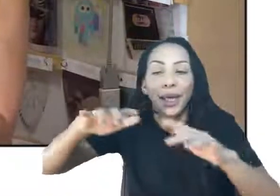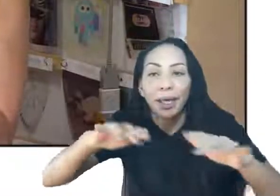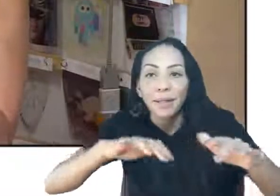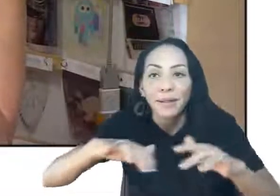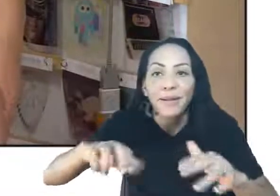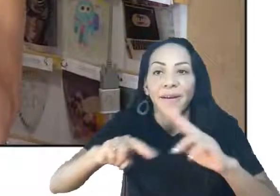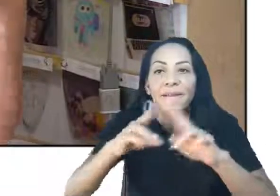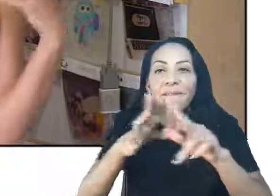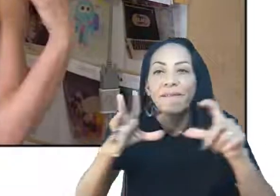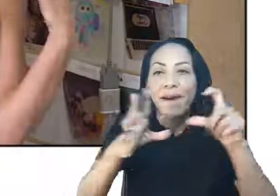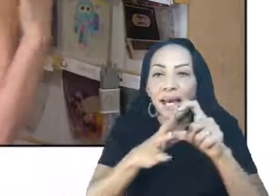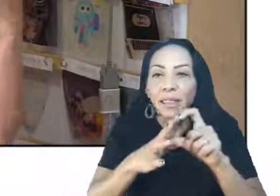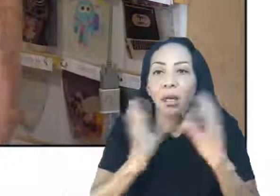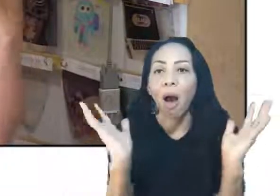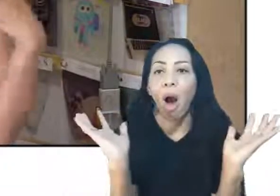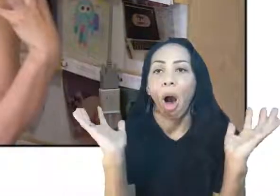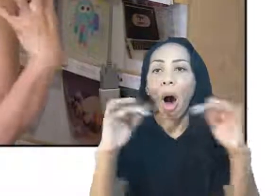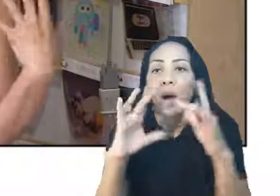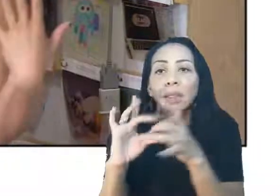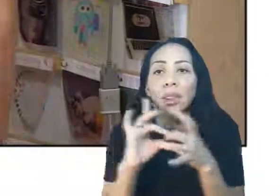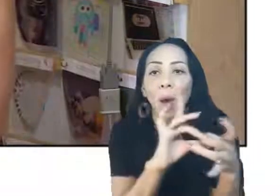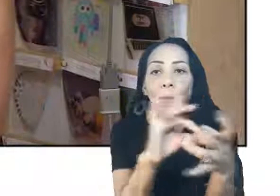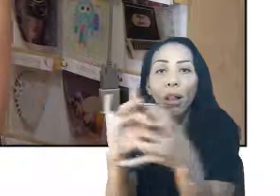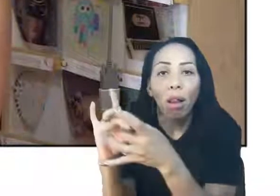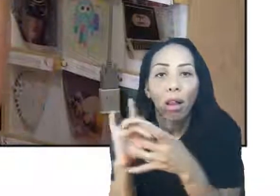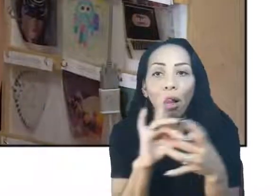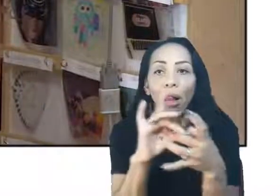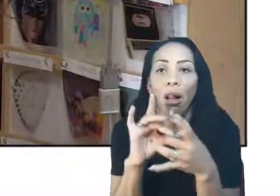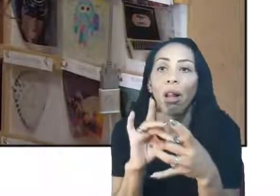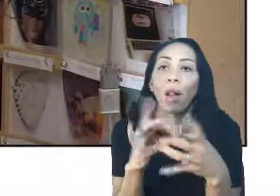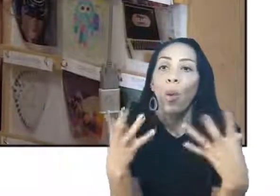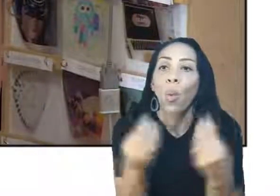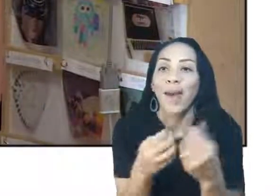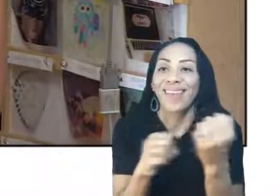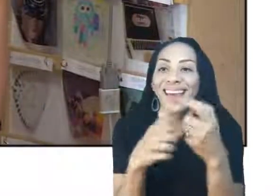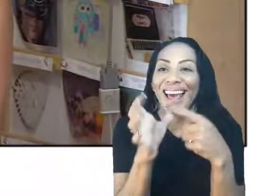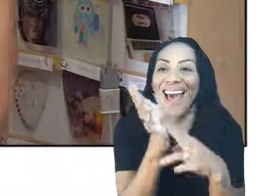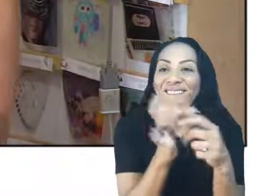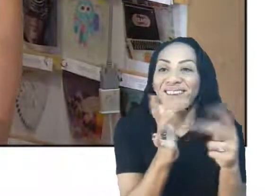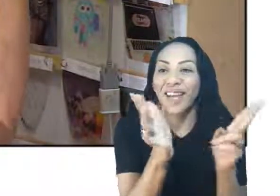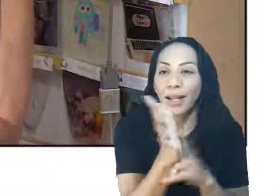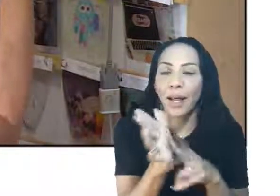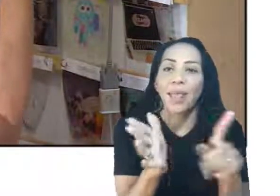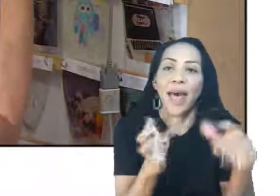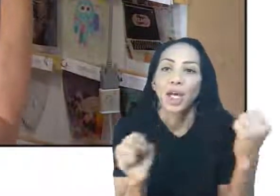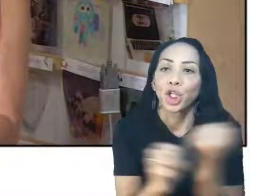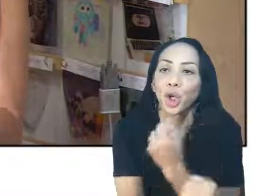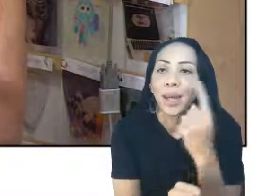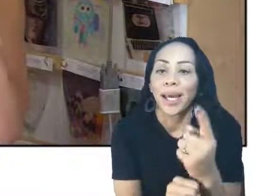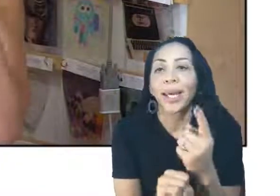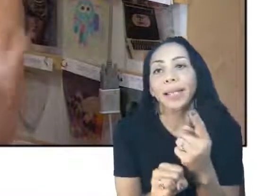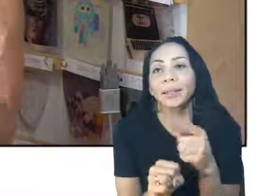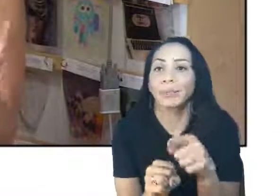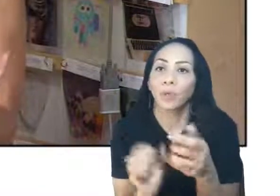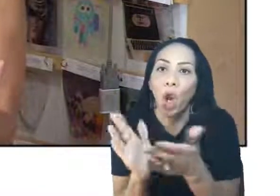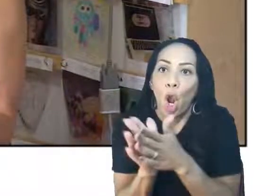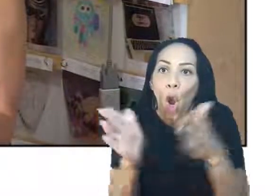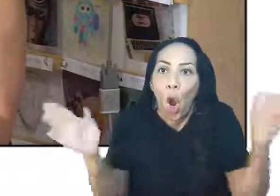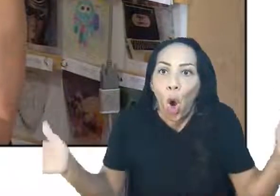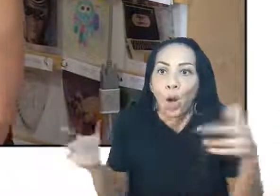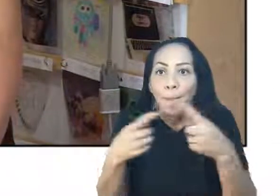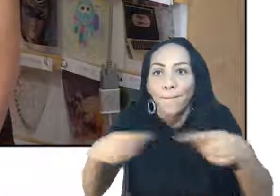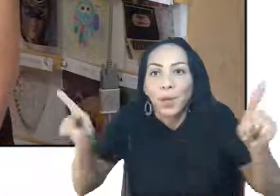Breyer's work, which is kind of long durational pieces of music. And they did some separate fundraising so that we could